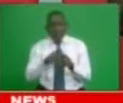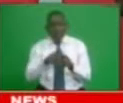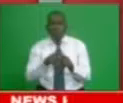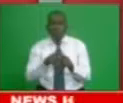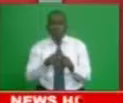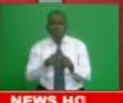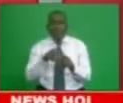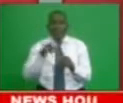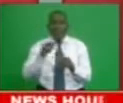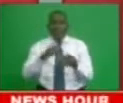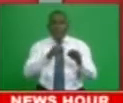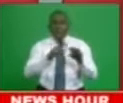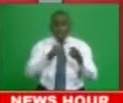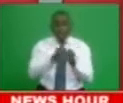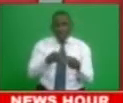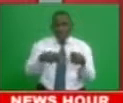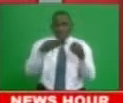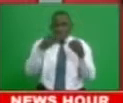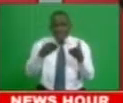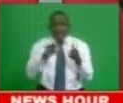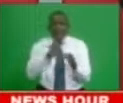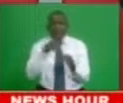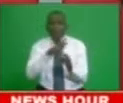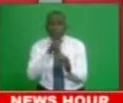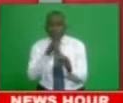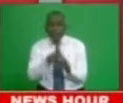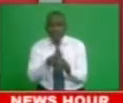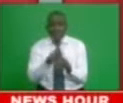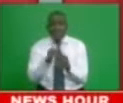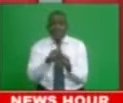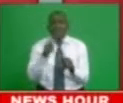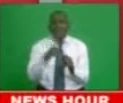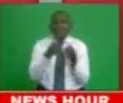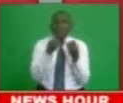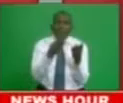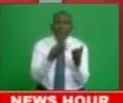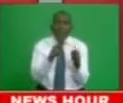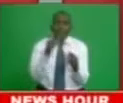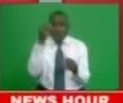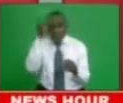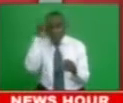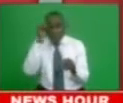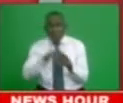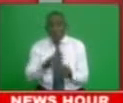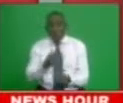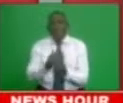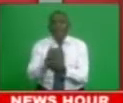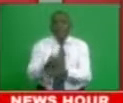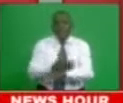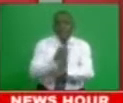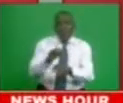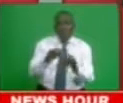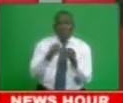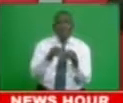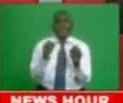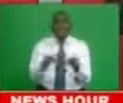movement. The workshop is aimed at providing the participants with the requisite information and knowledge to enhance the organizational